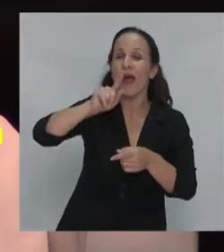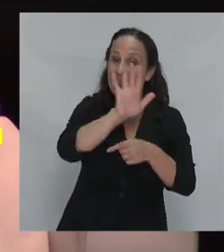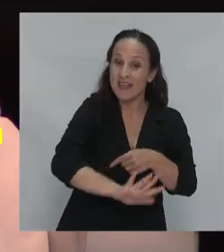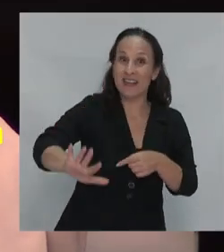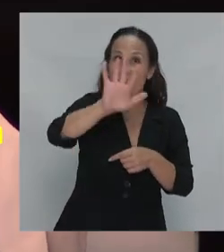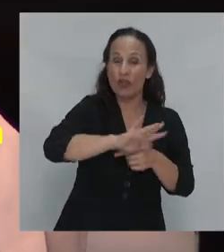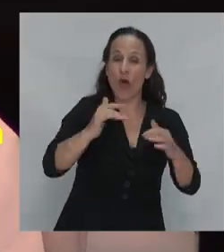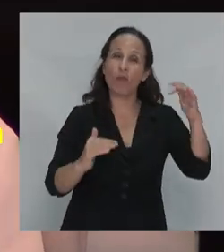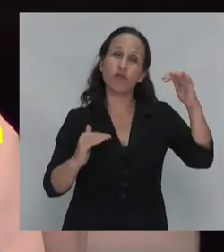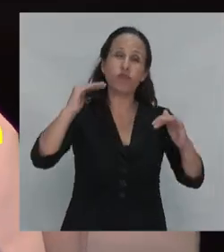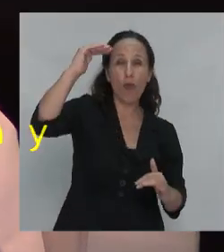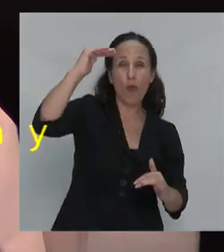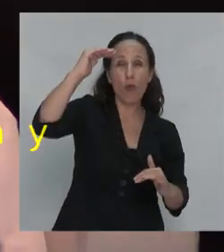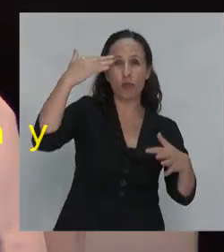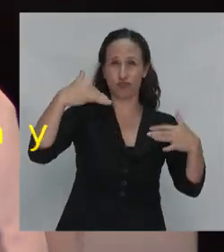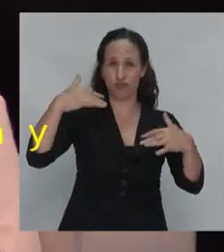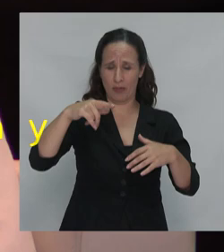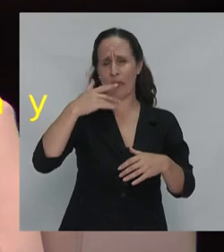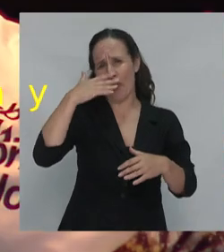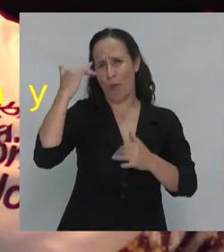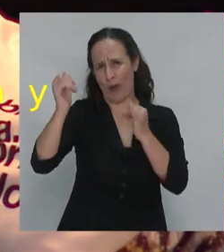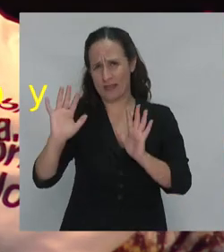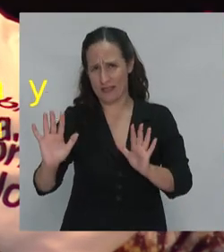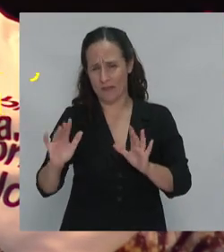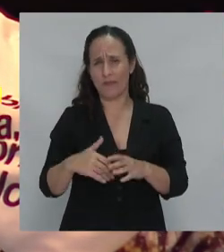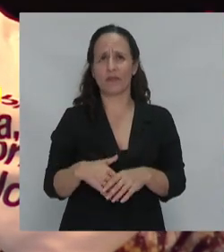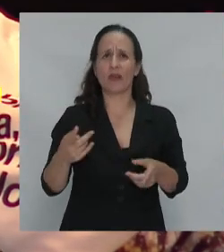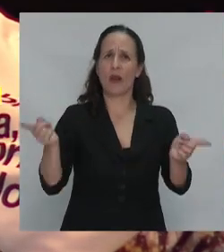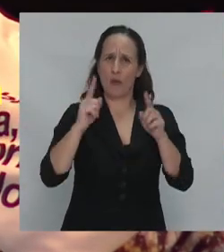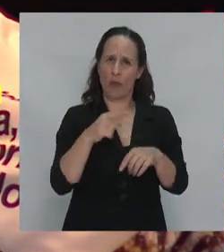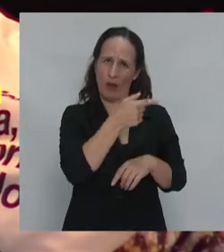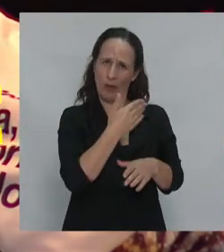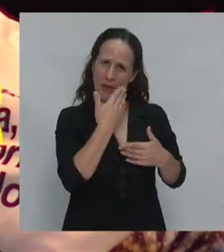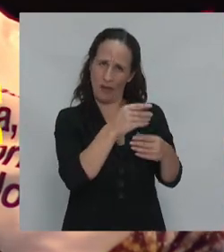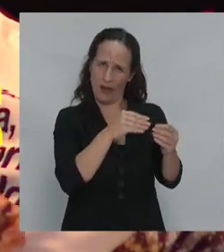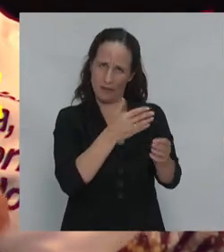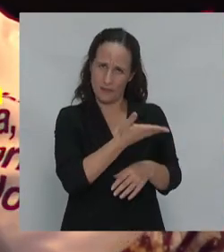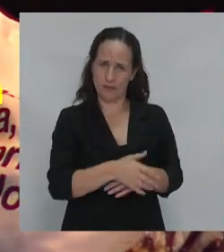this, but let me turn it back to you. Thank you, Winnie.